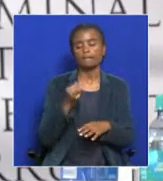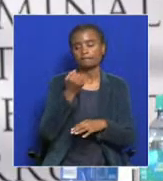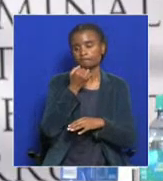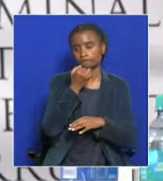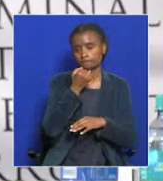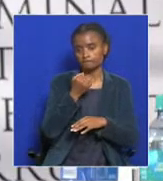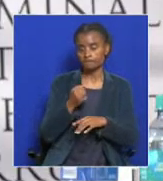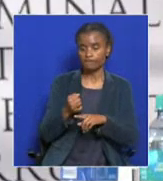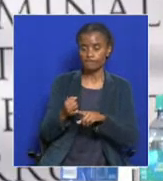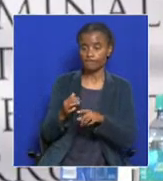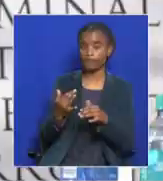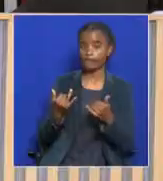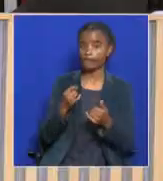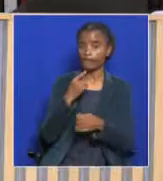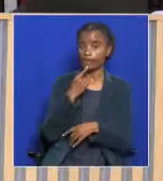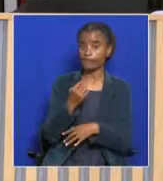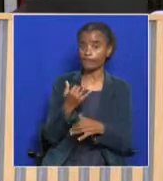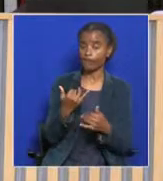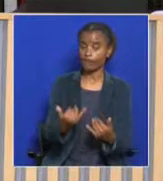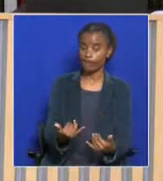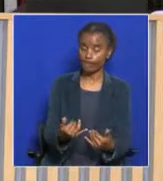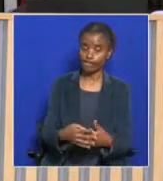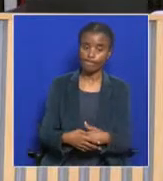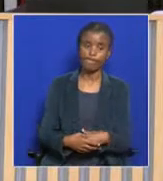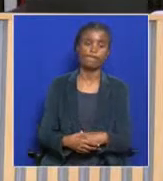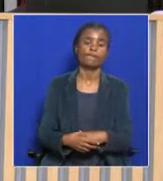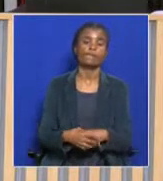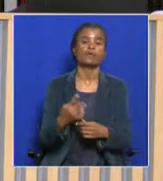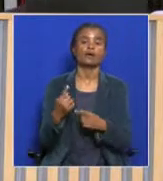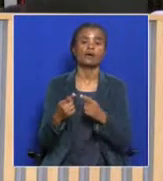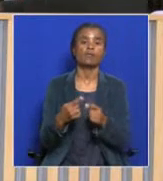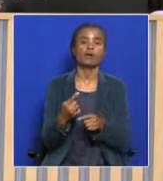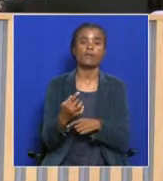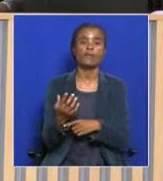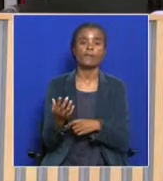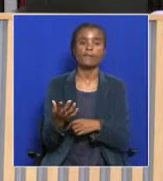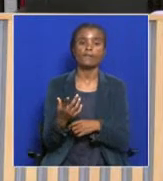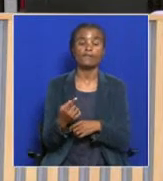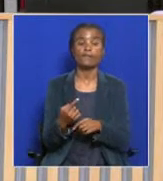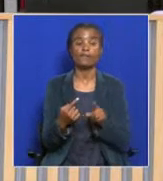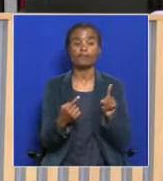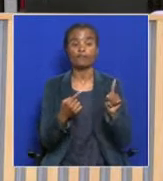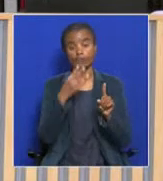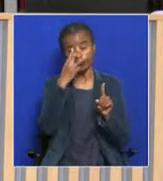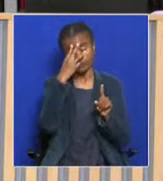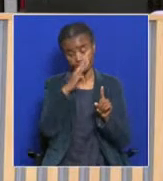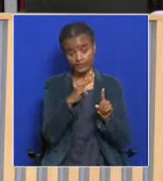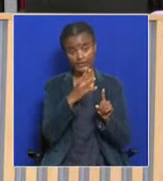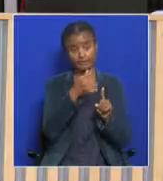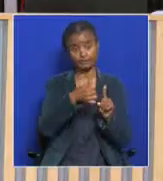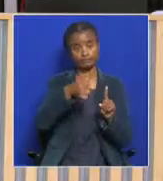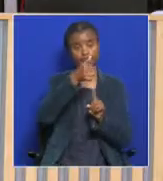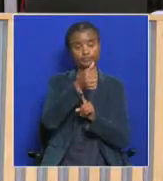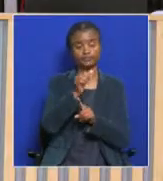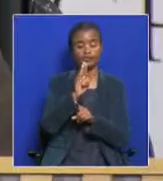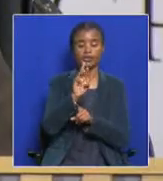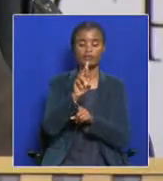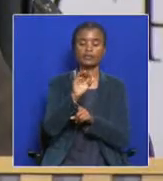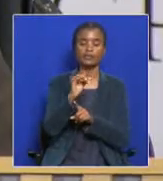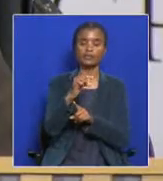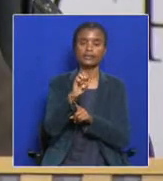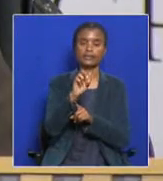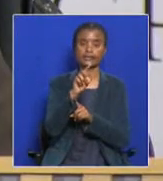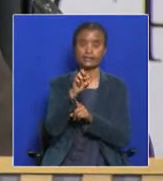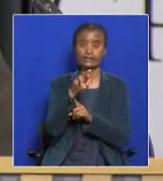said now about there's a brigadier in Pretoria, that Brigadier Nyuswa would have been the